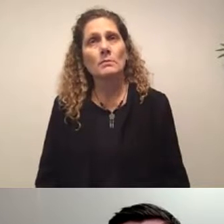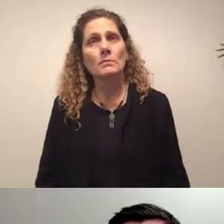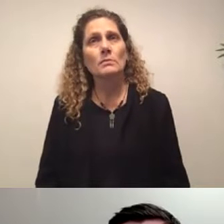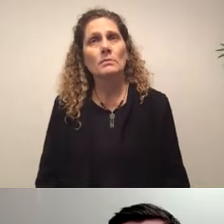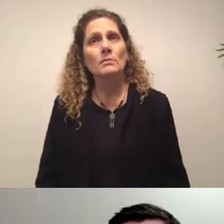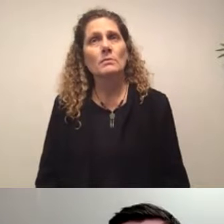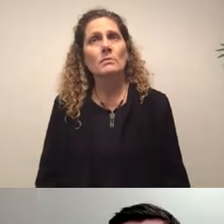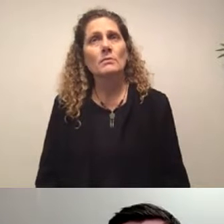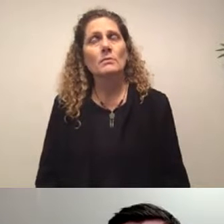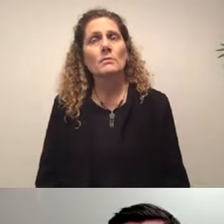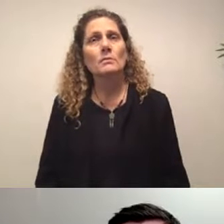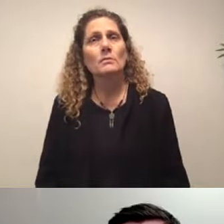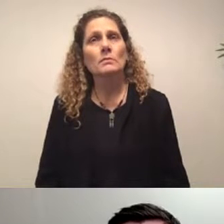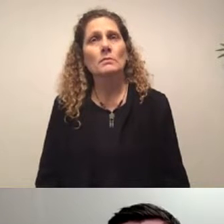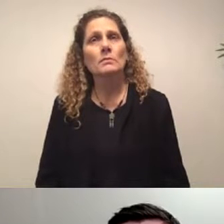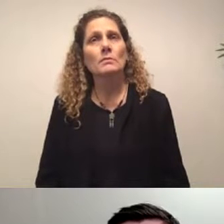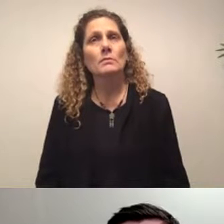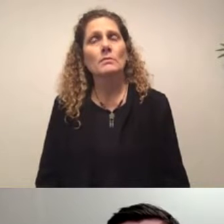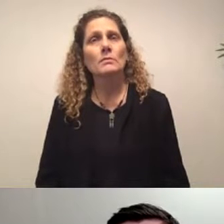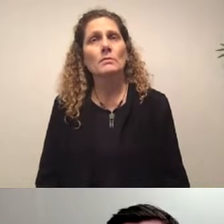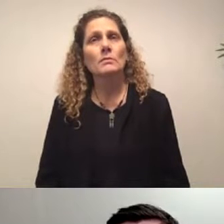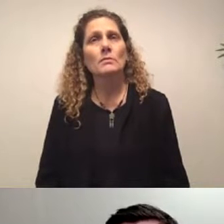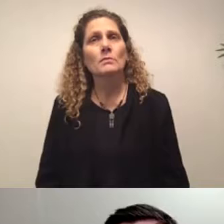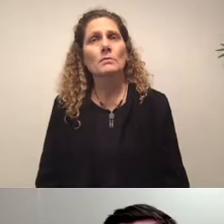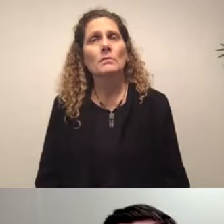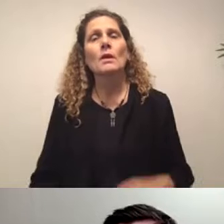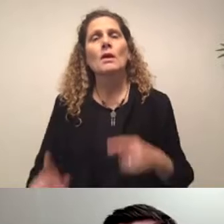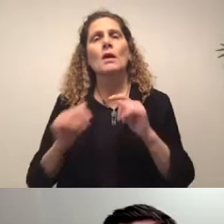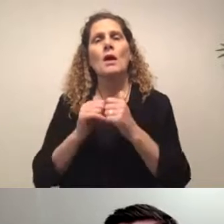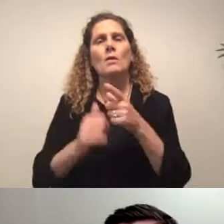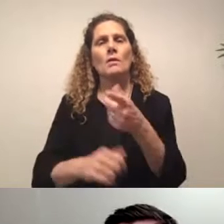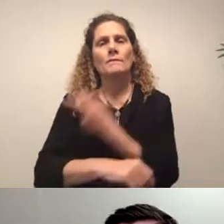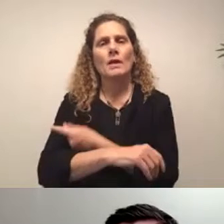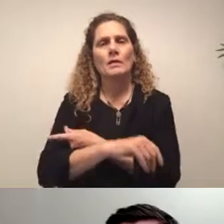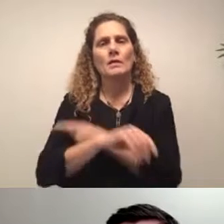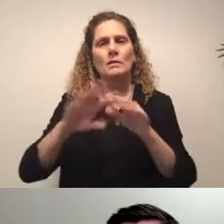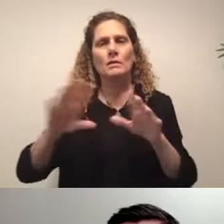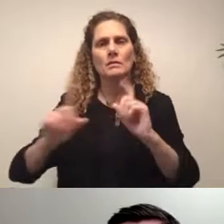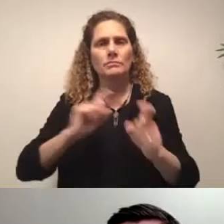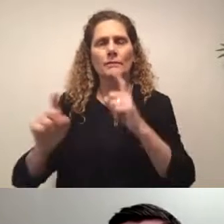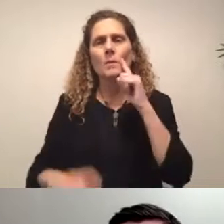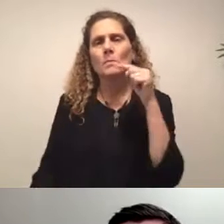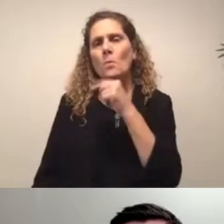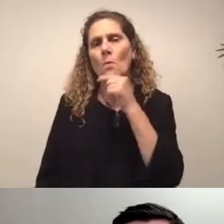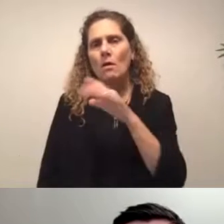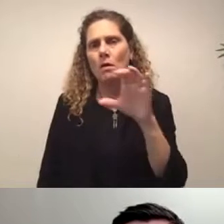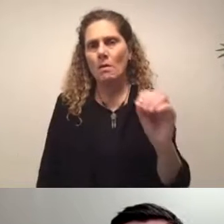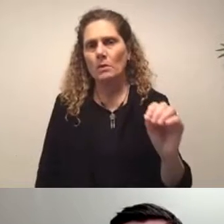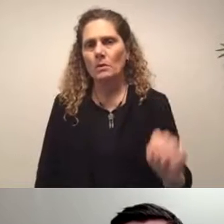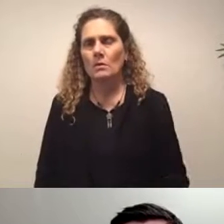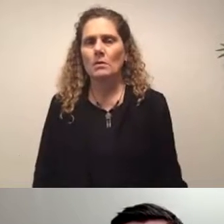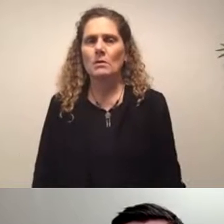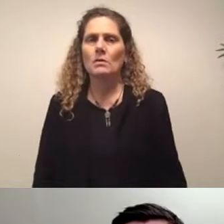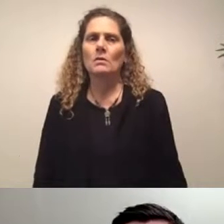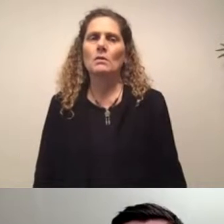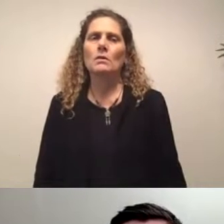once it's widely available? Yeah, I'll start with that one. On the public health side, we've been planning for mass vaccination efforts